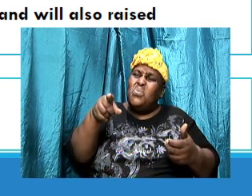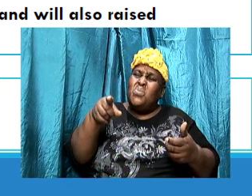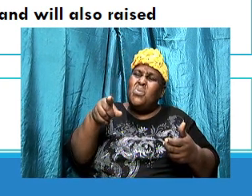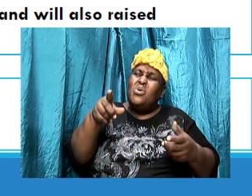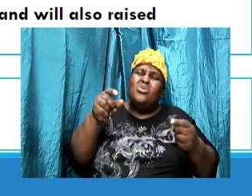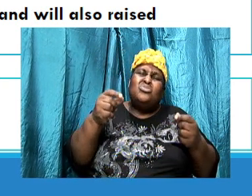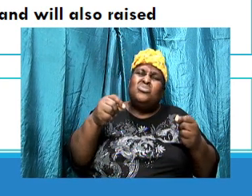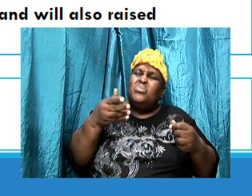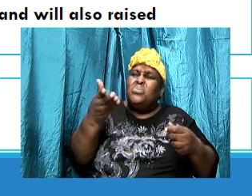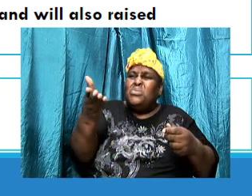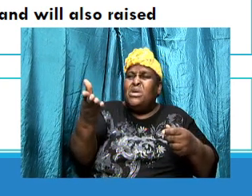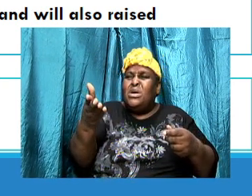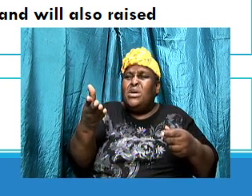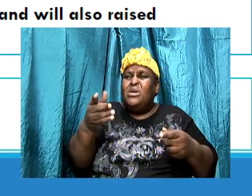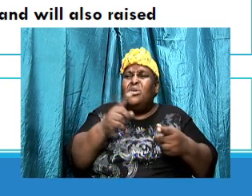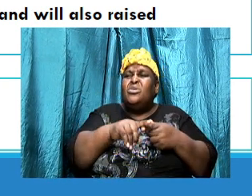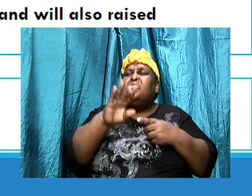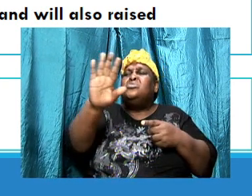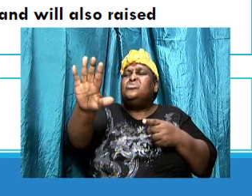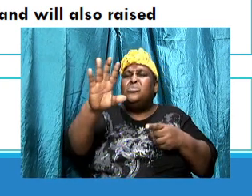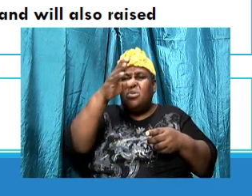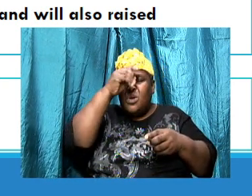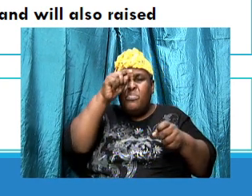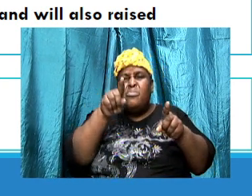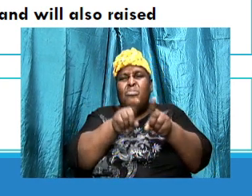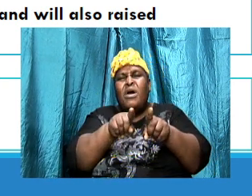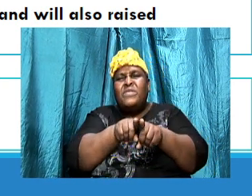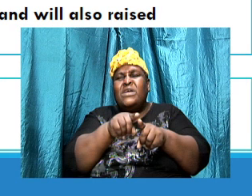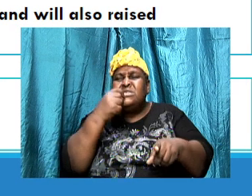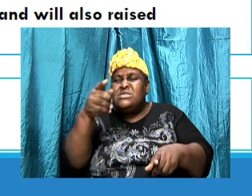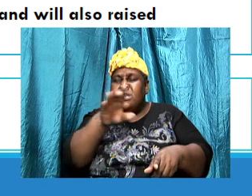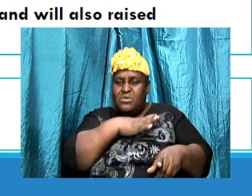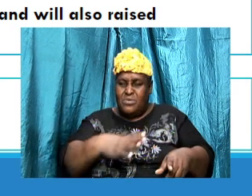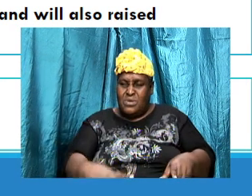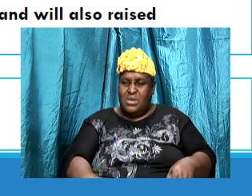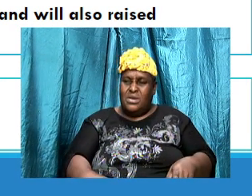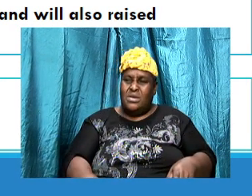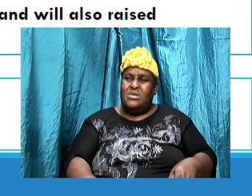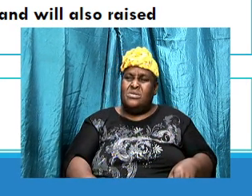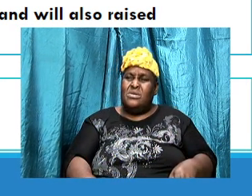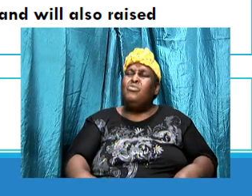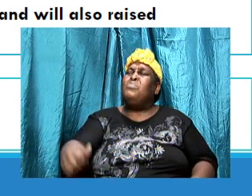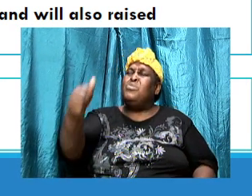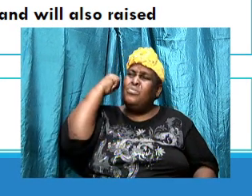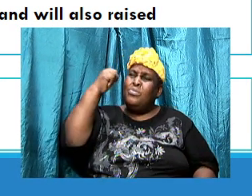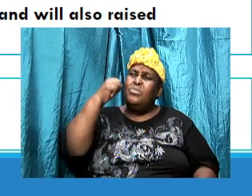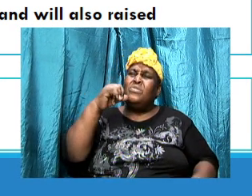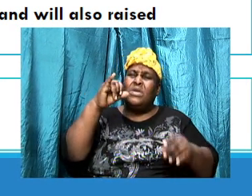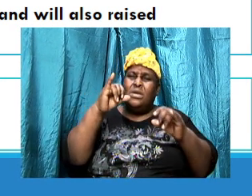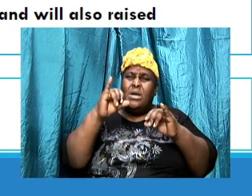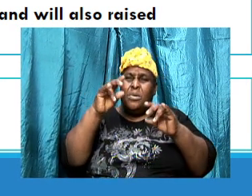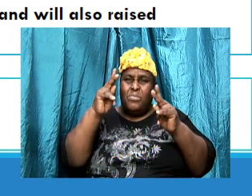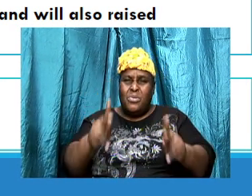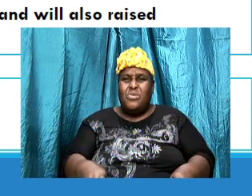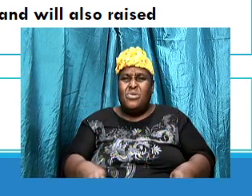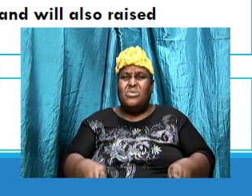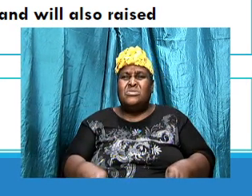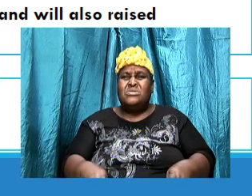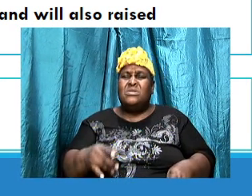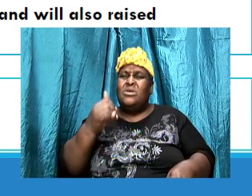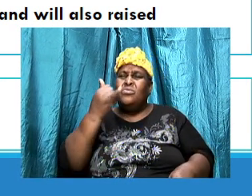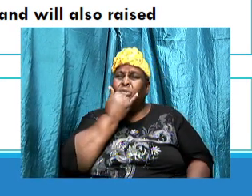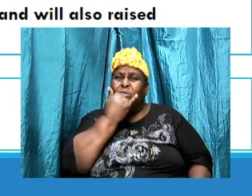do that? And you say you're a Christian. So he rebuked the individual that was wrong, that defrauded his